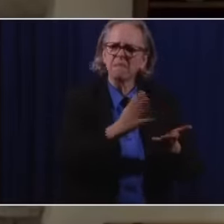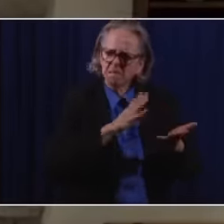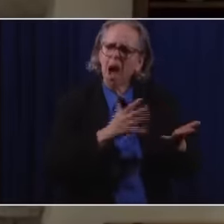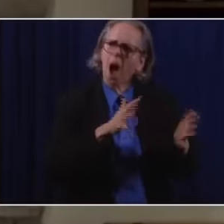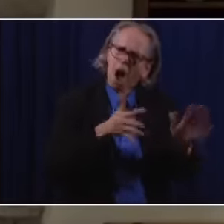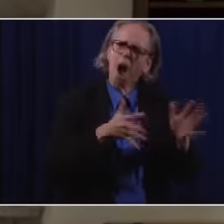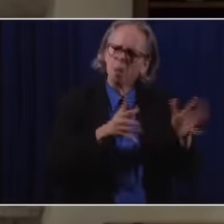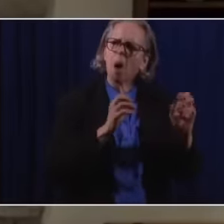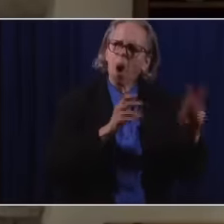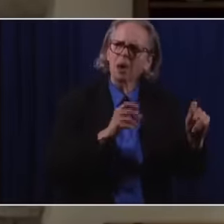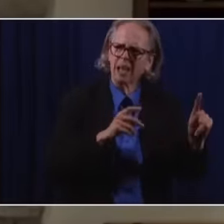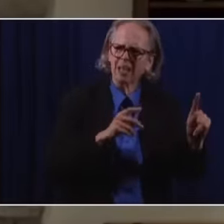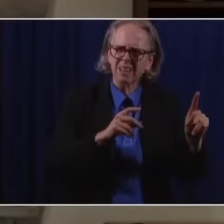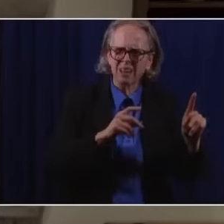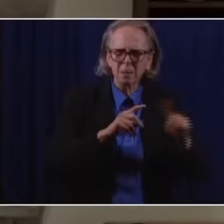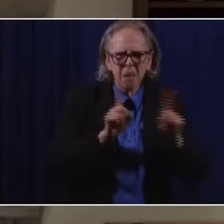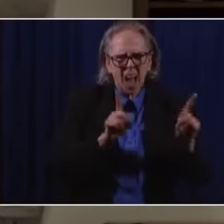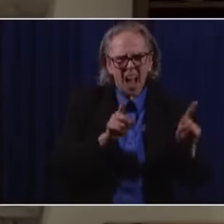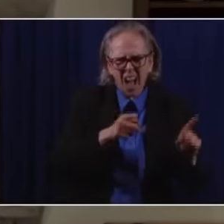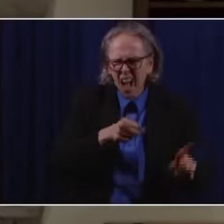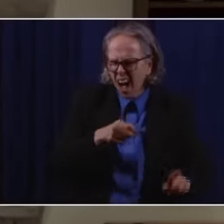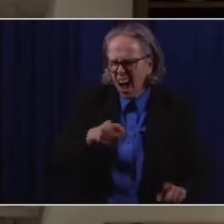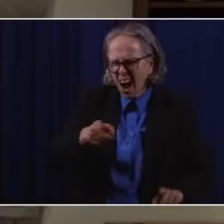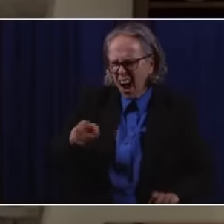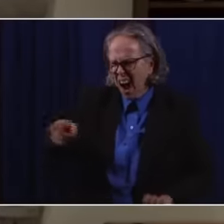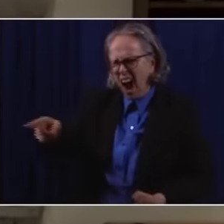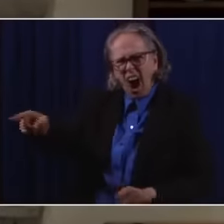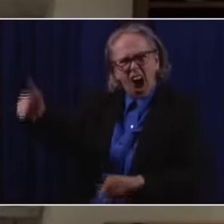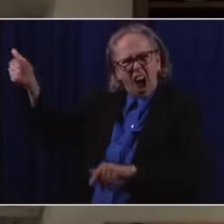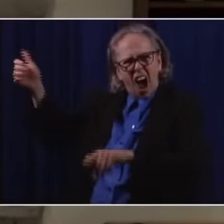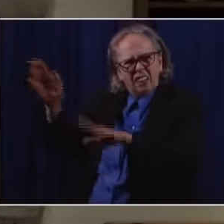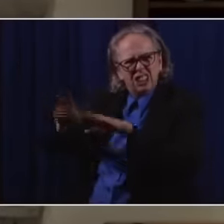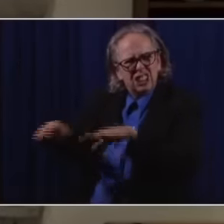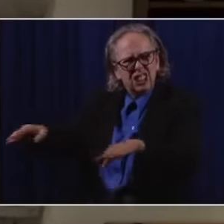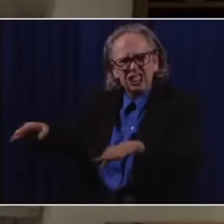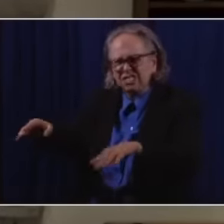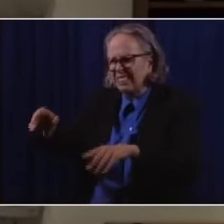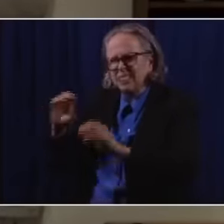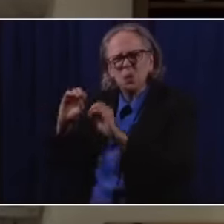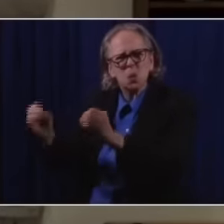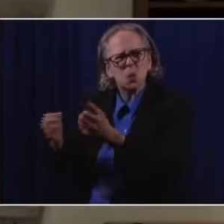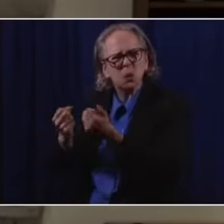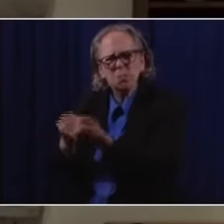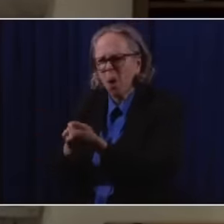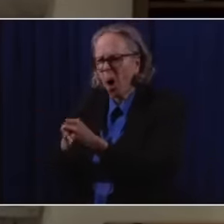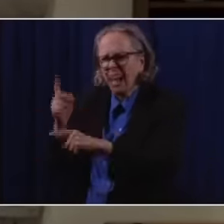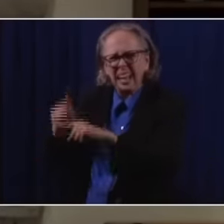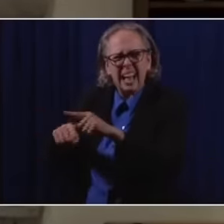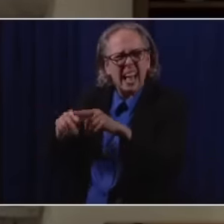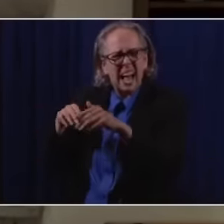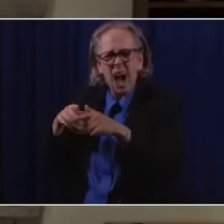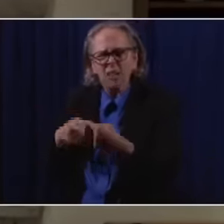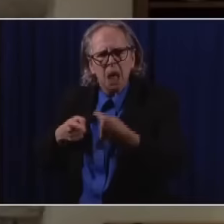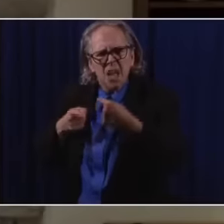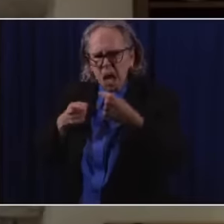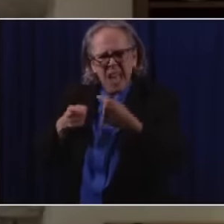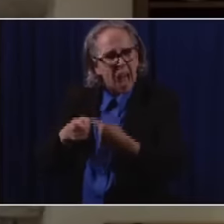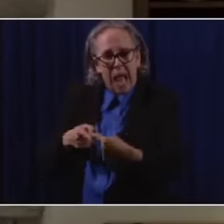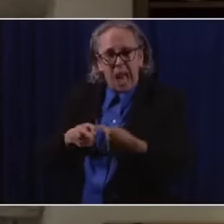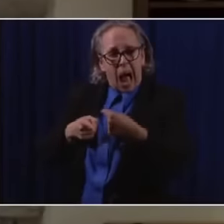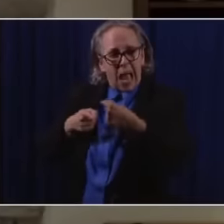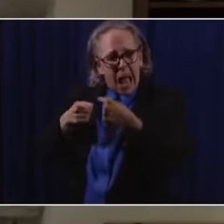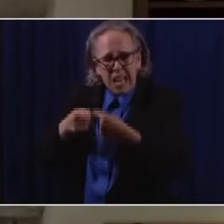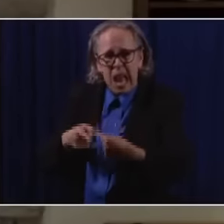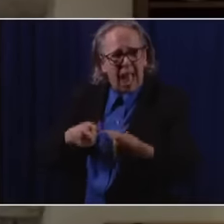okay. We have other children who may not have that. And we have to worry about